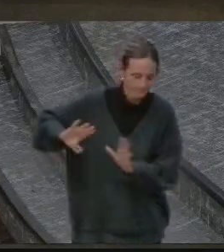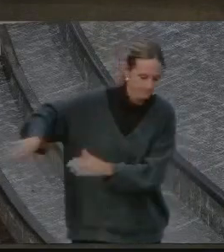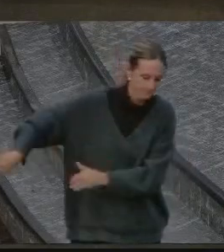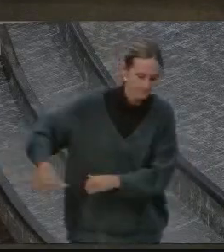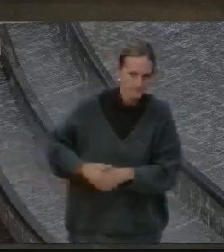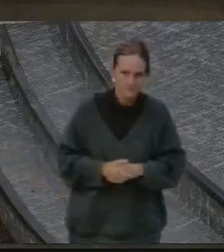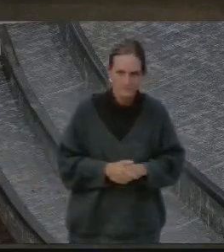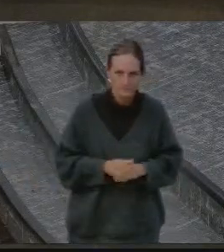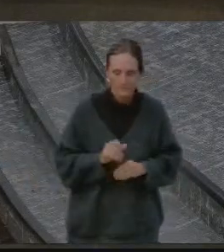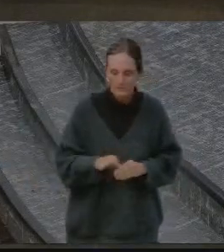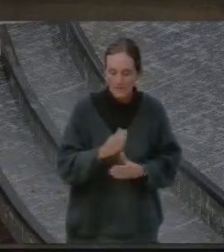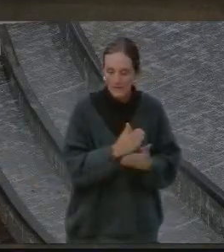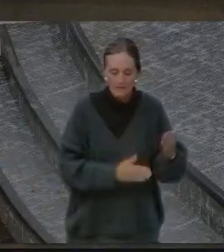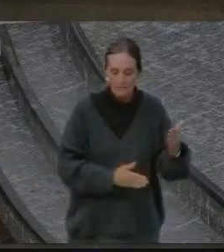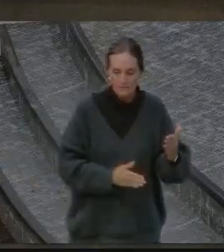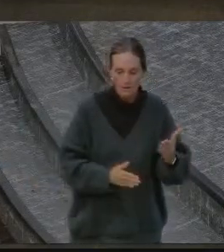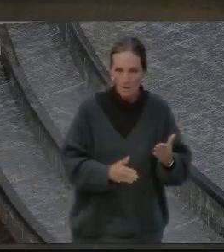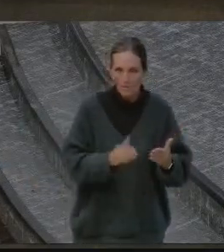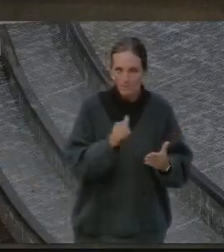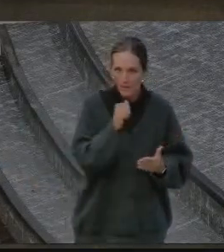water fountains, if some hadn't voted